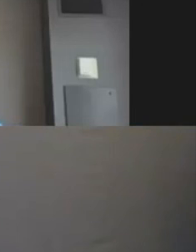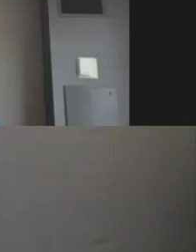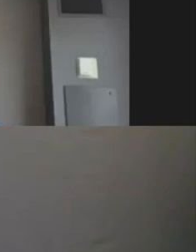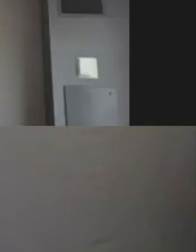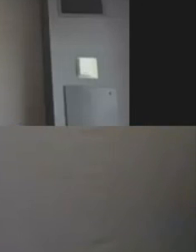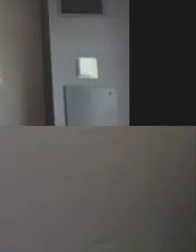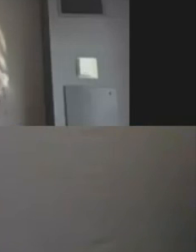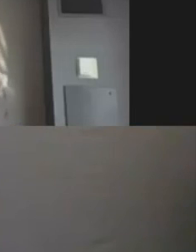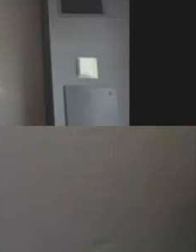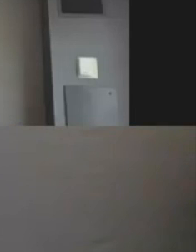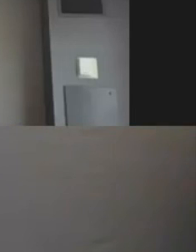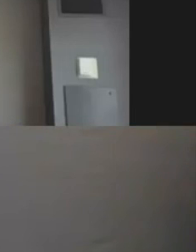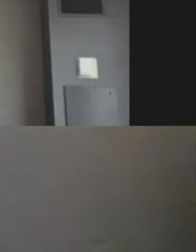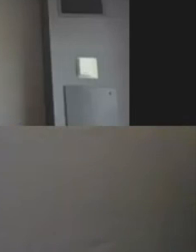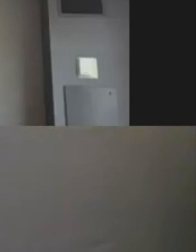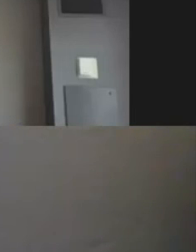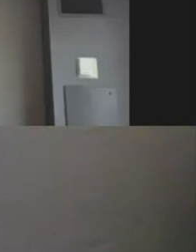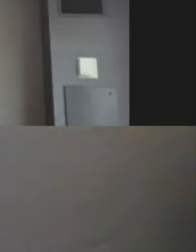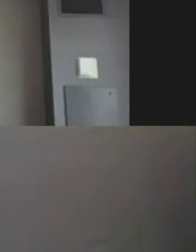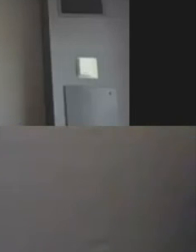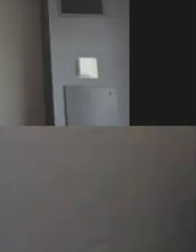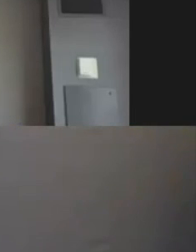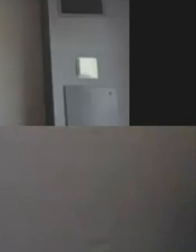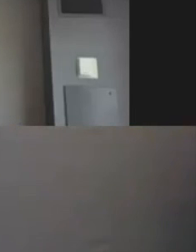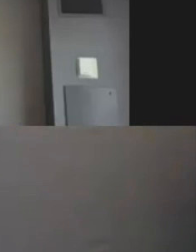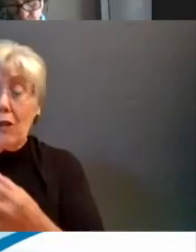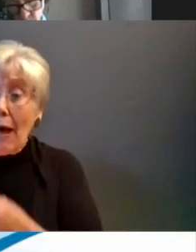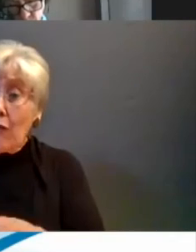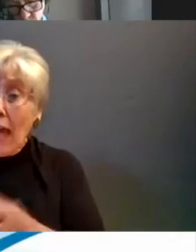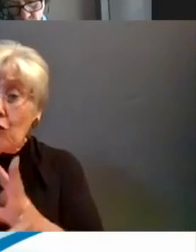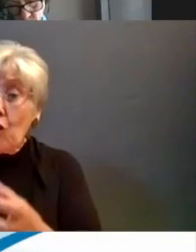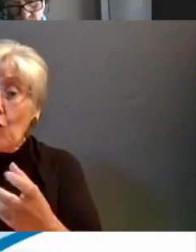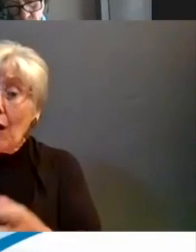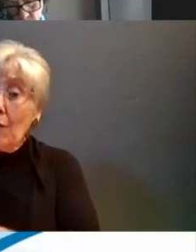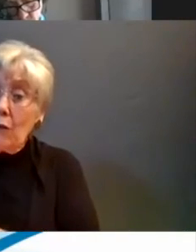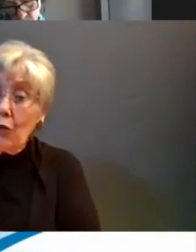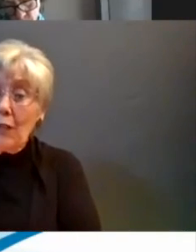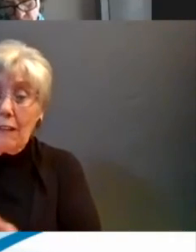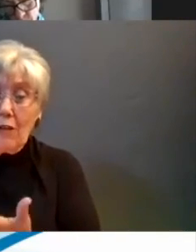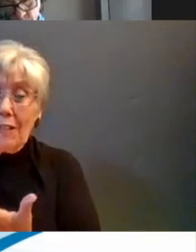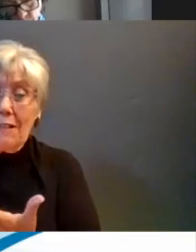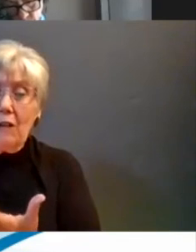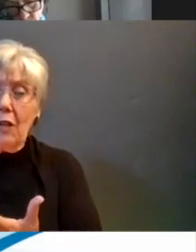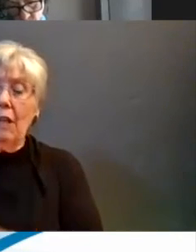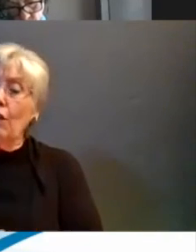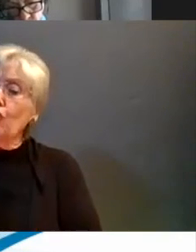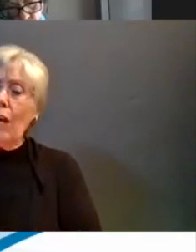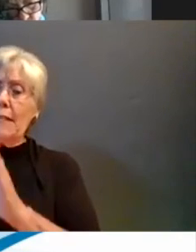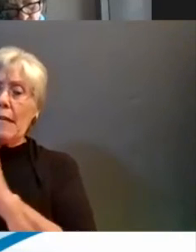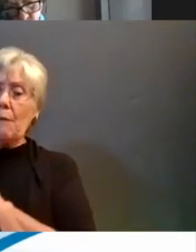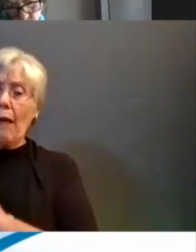month. And if you'd like more information about that group to be part of their discussions, just email